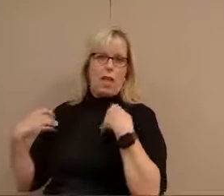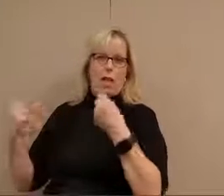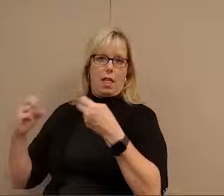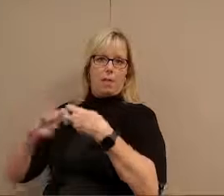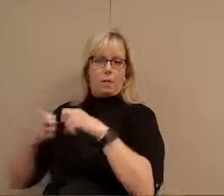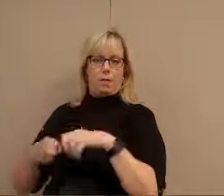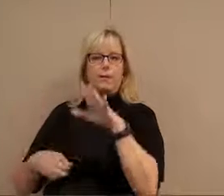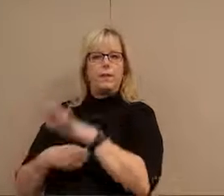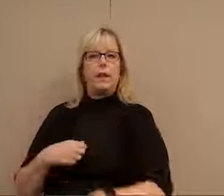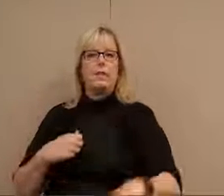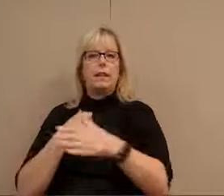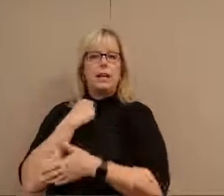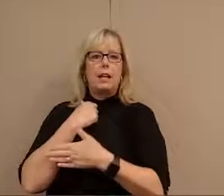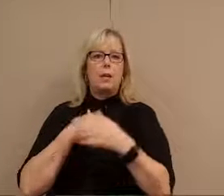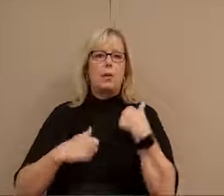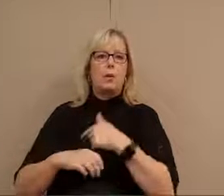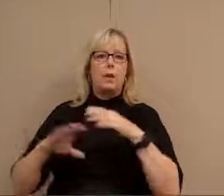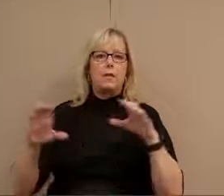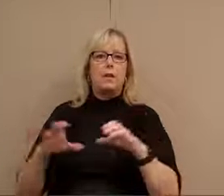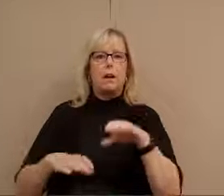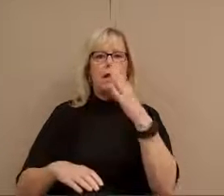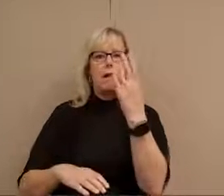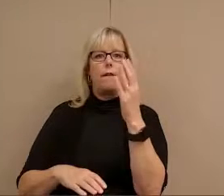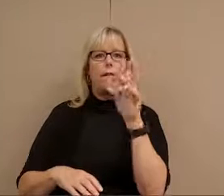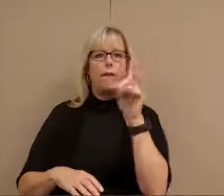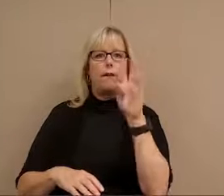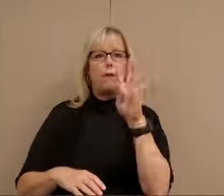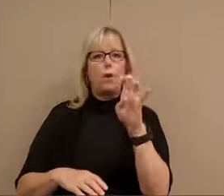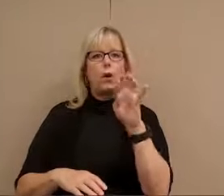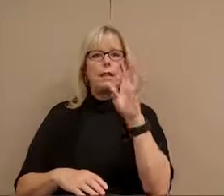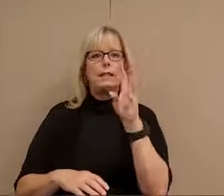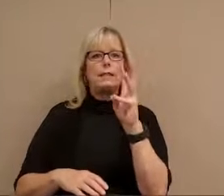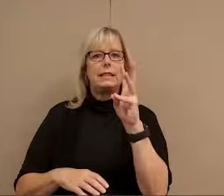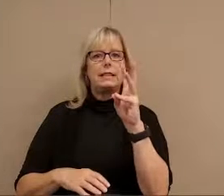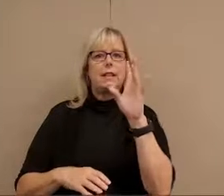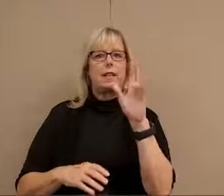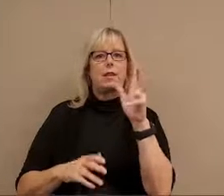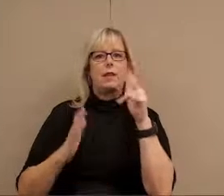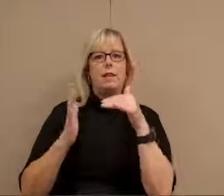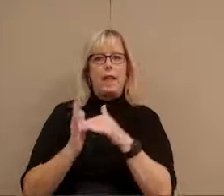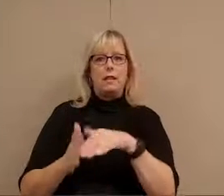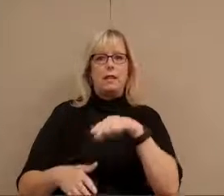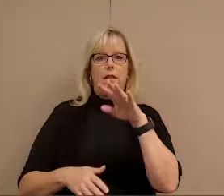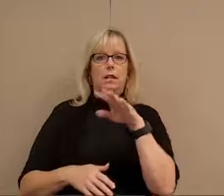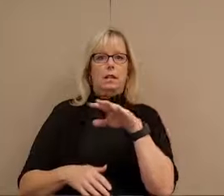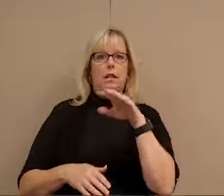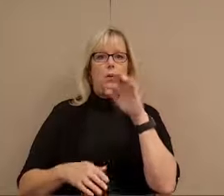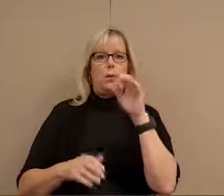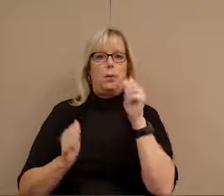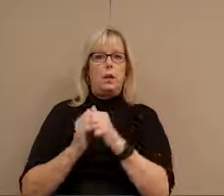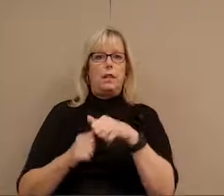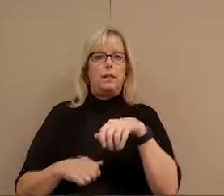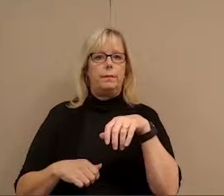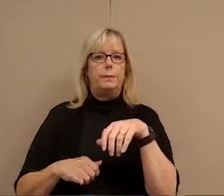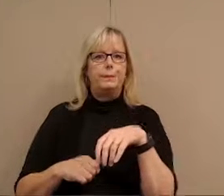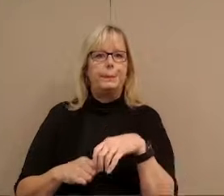total of 416,324 tests, consisting of 35,612 positives